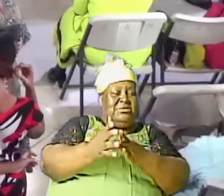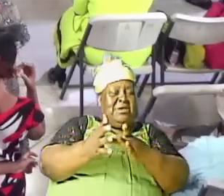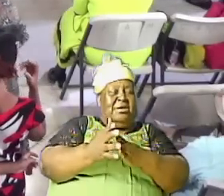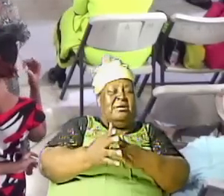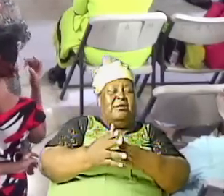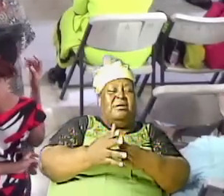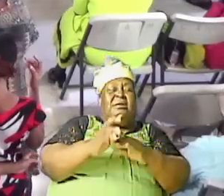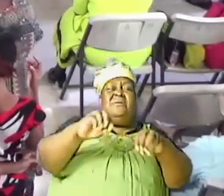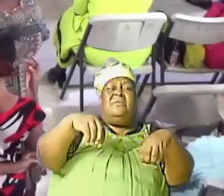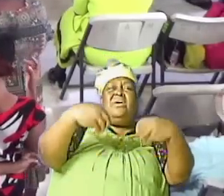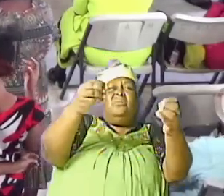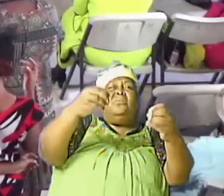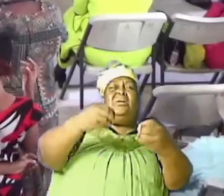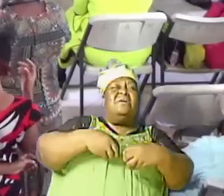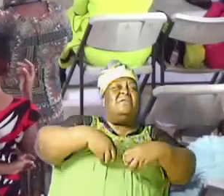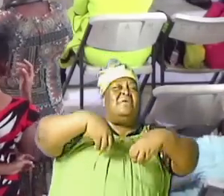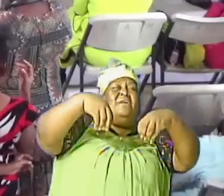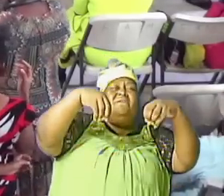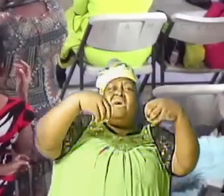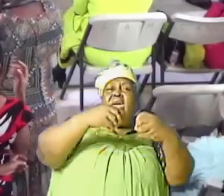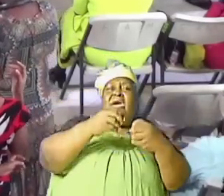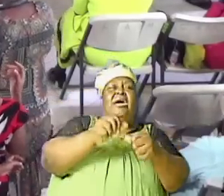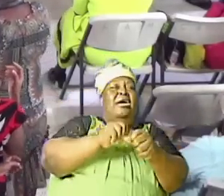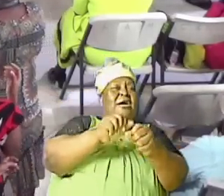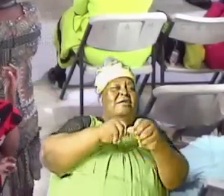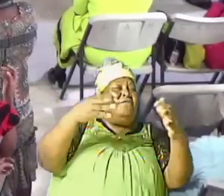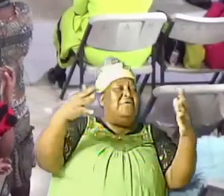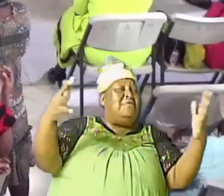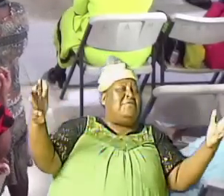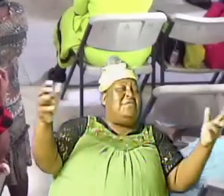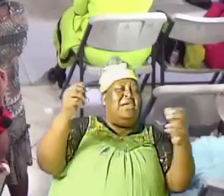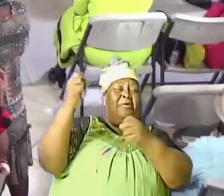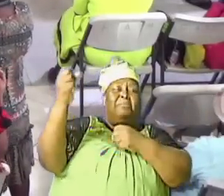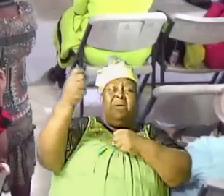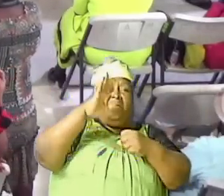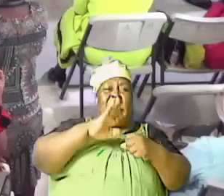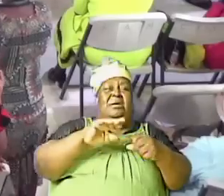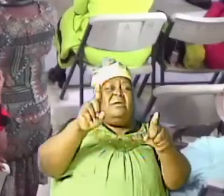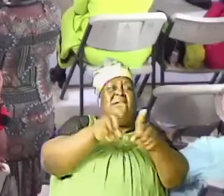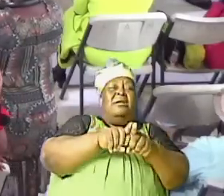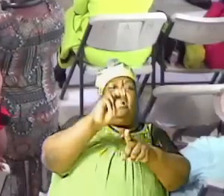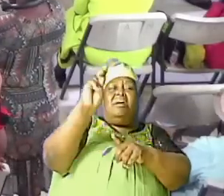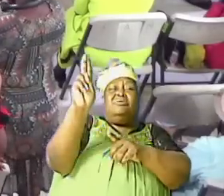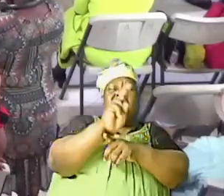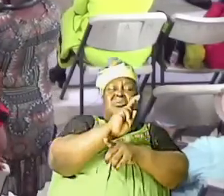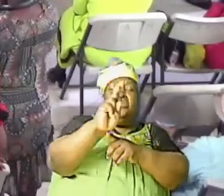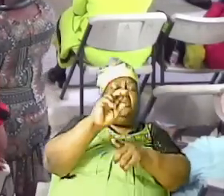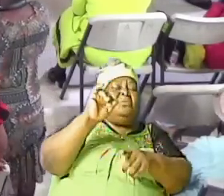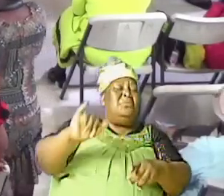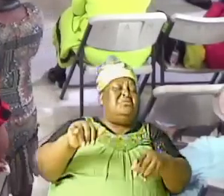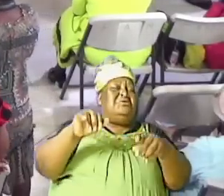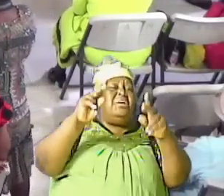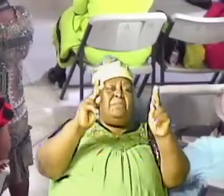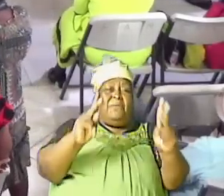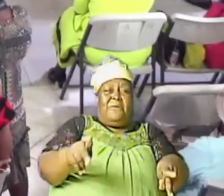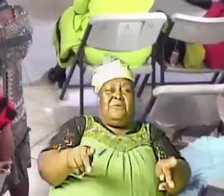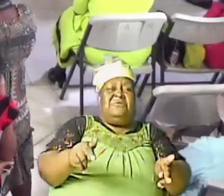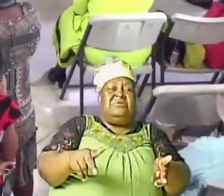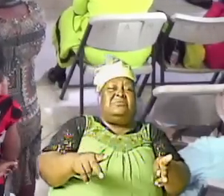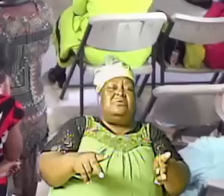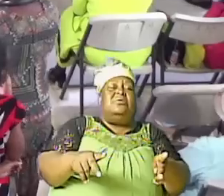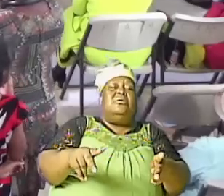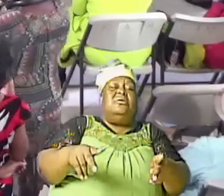will give up everything, mighty God. And I pray, great God, that as they use that individual, Lord God, to present